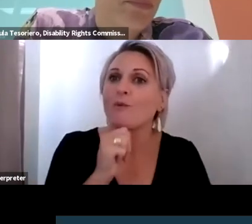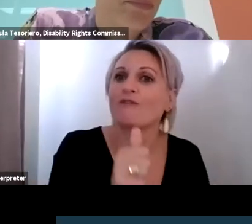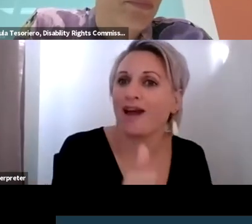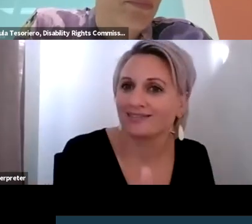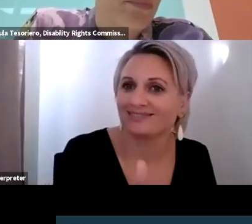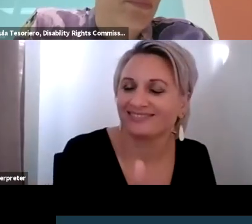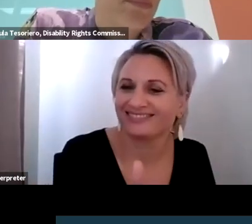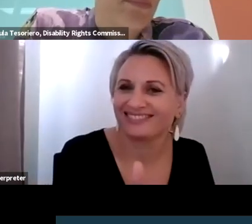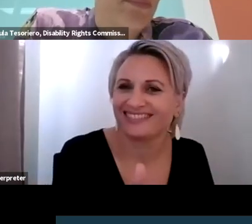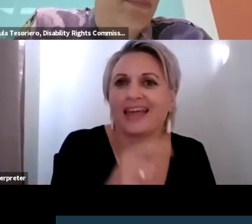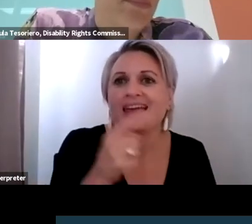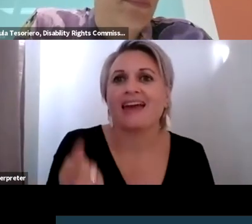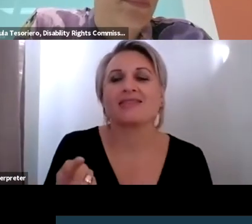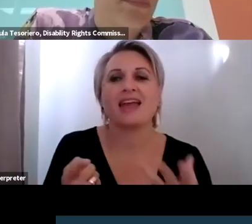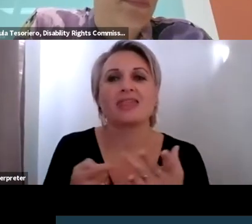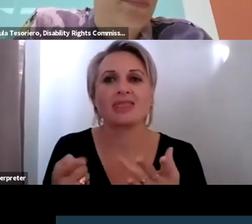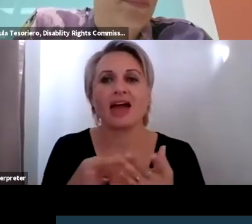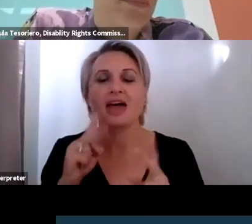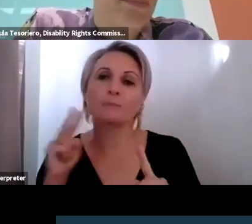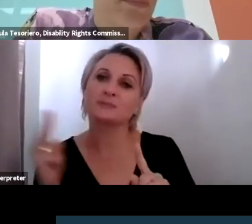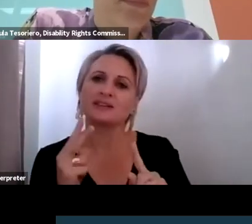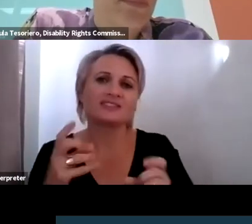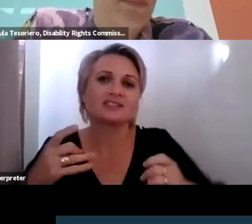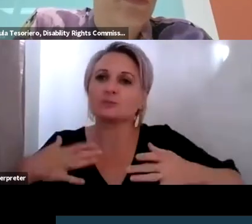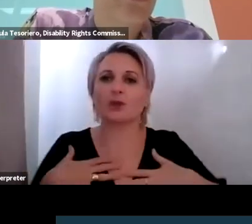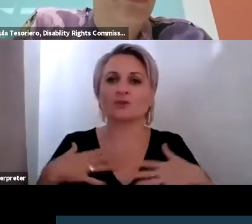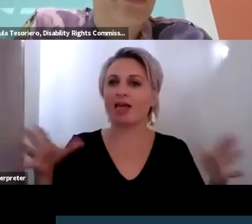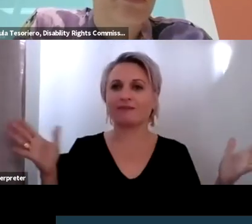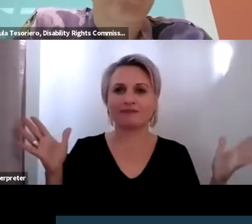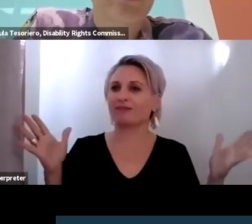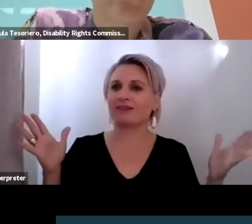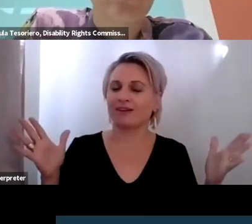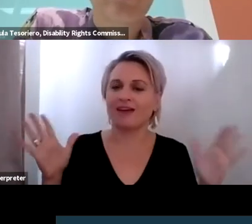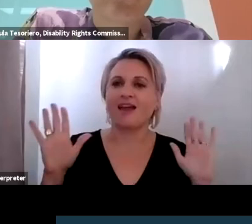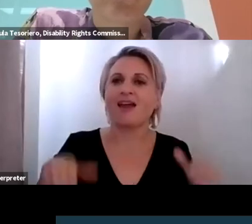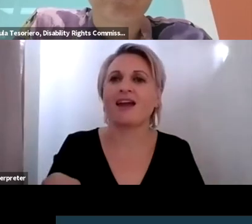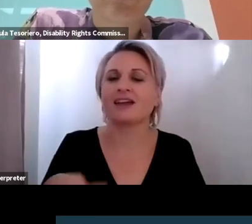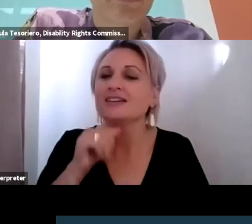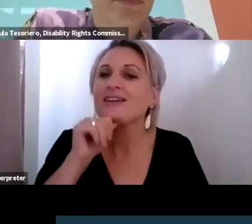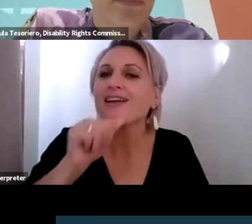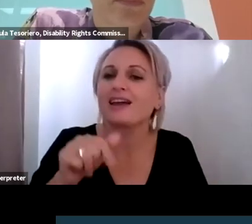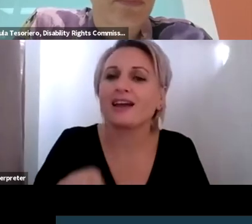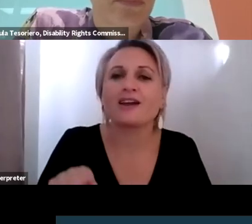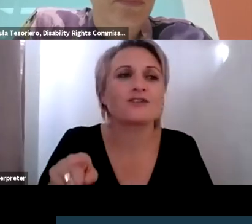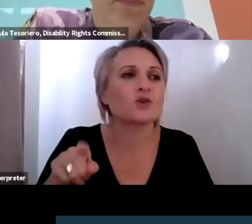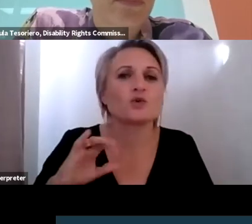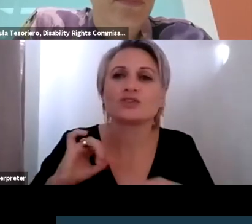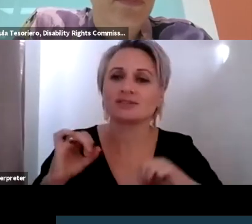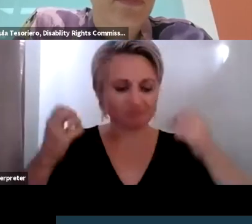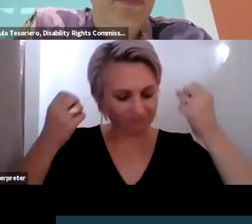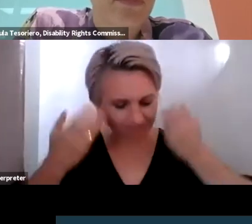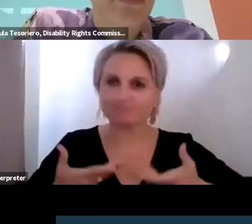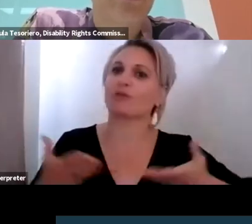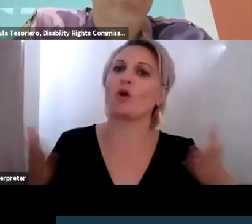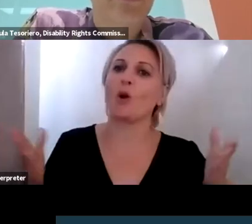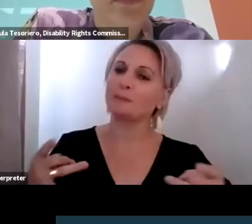And then, you know, the other aspect is be yourself. And that, you know, if you bring yourself,